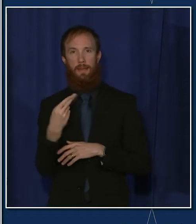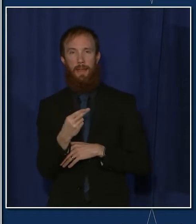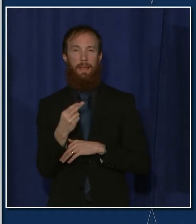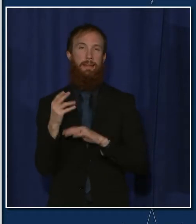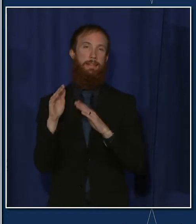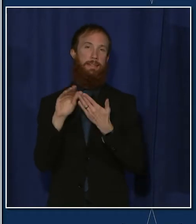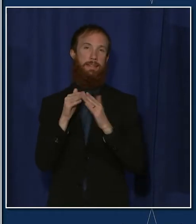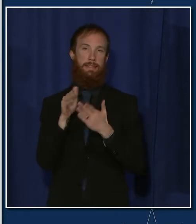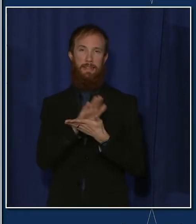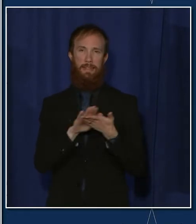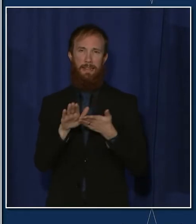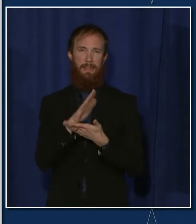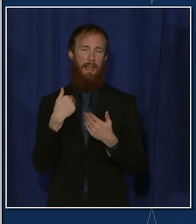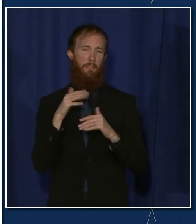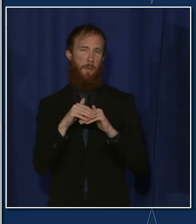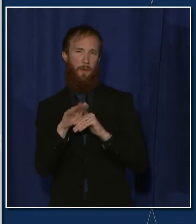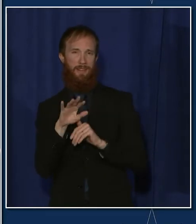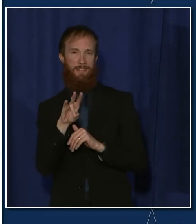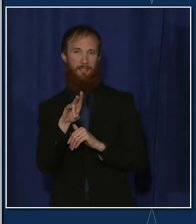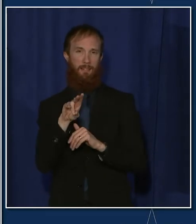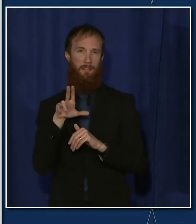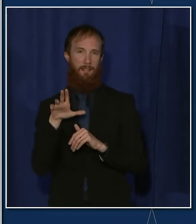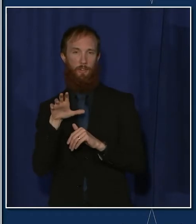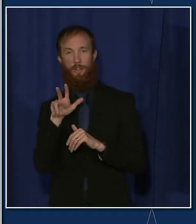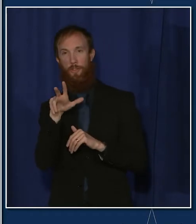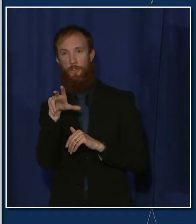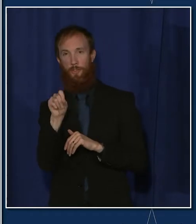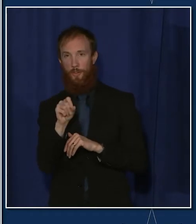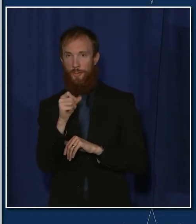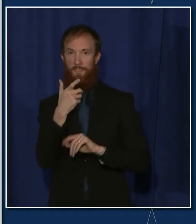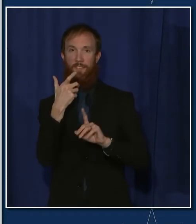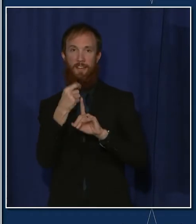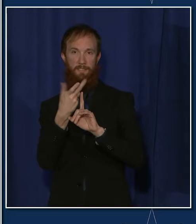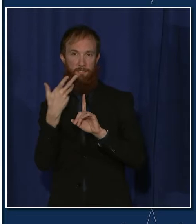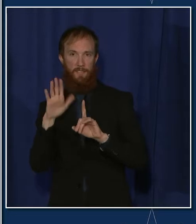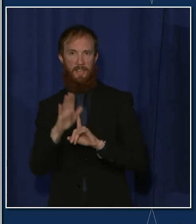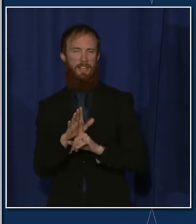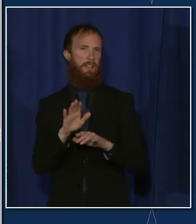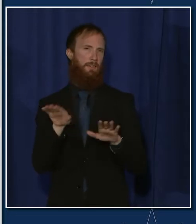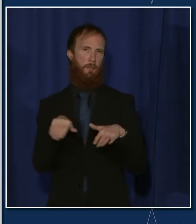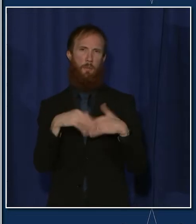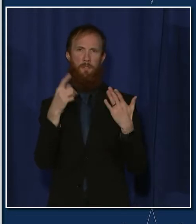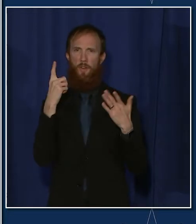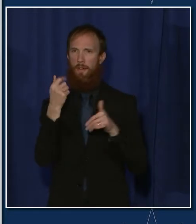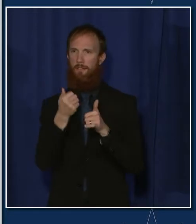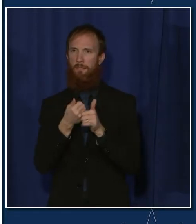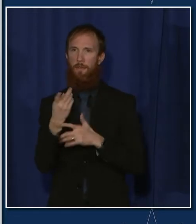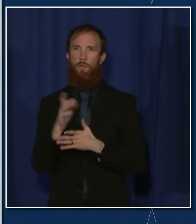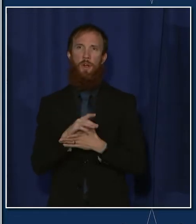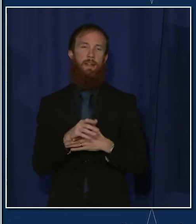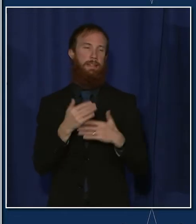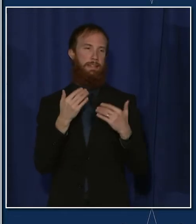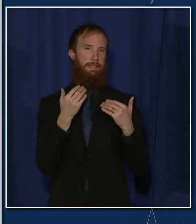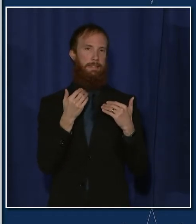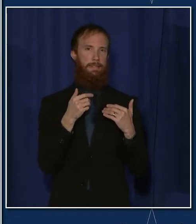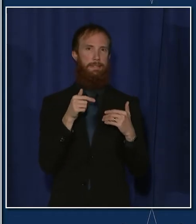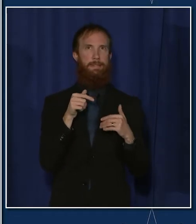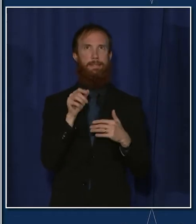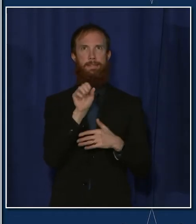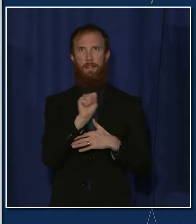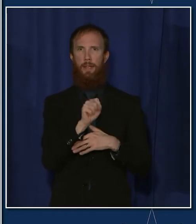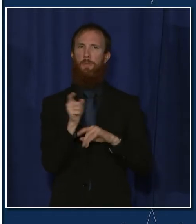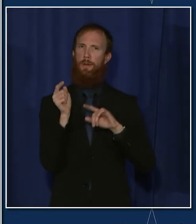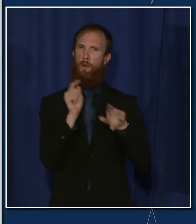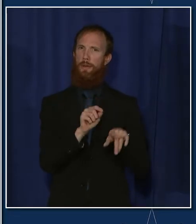than 730 vaccinations. Those are open to the public. This Saturday, we're at Kennedy King. This Sunday, we're at Olive Harvey. There